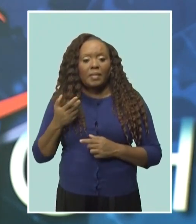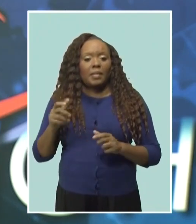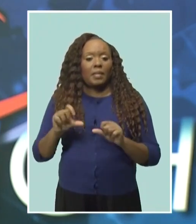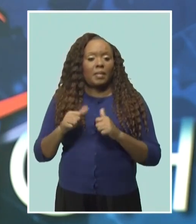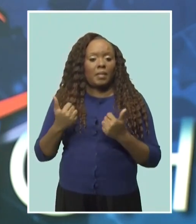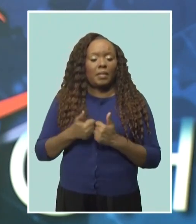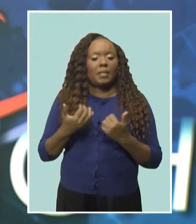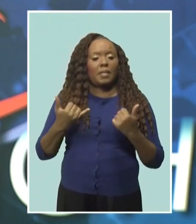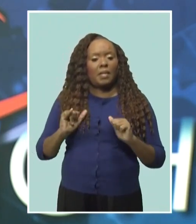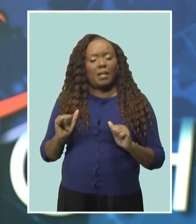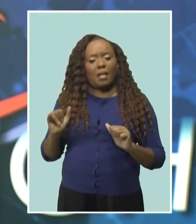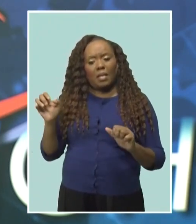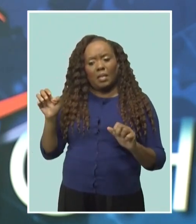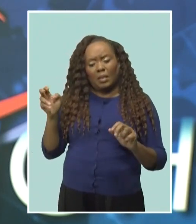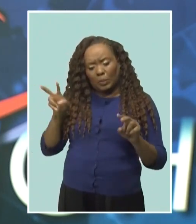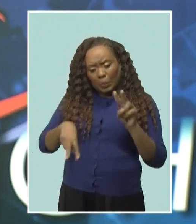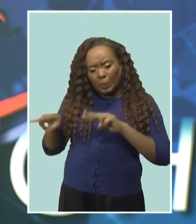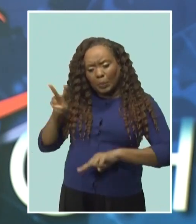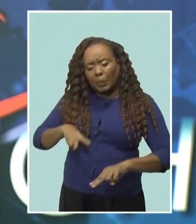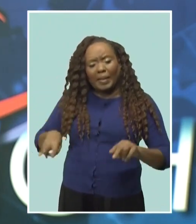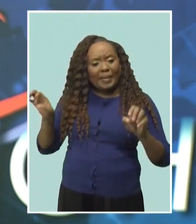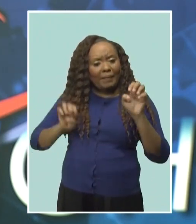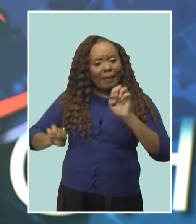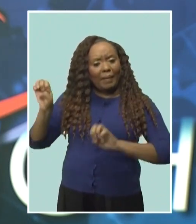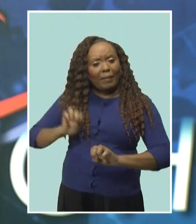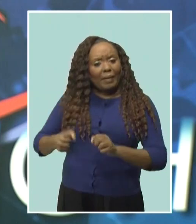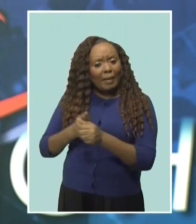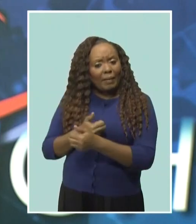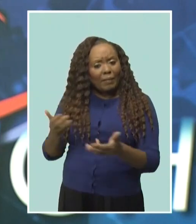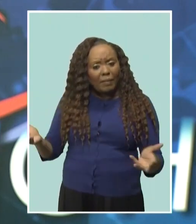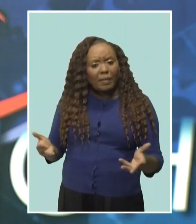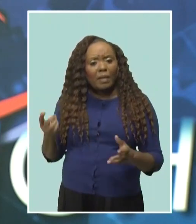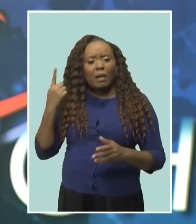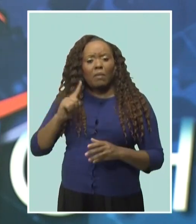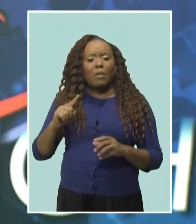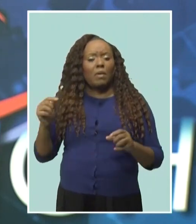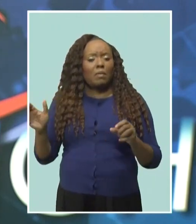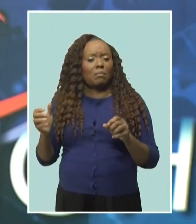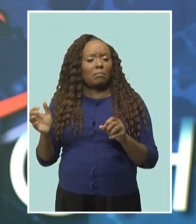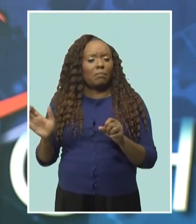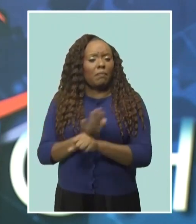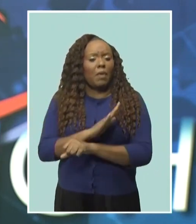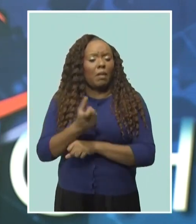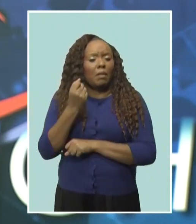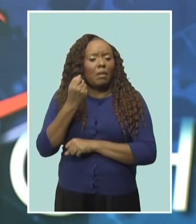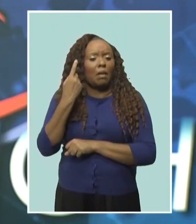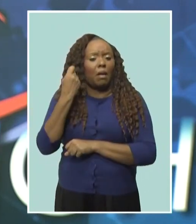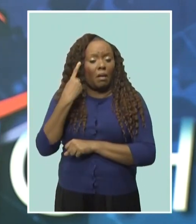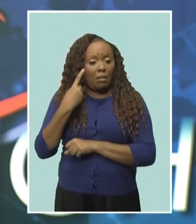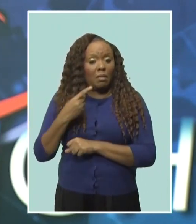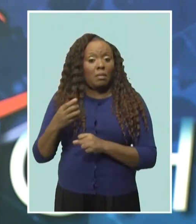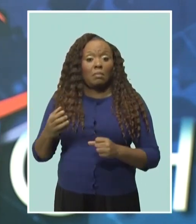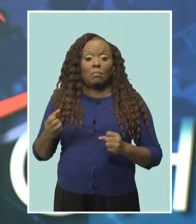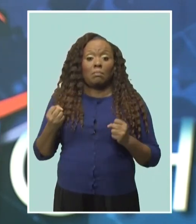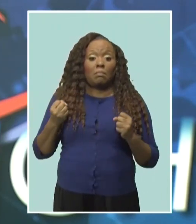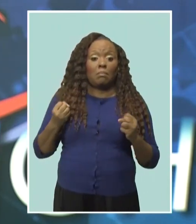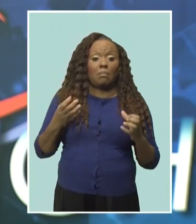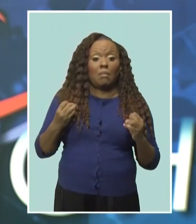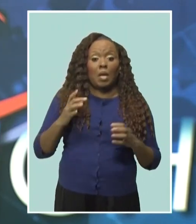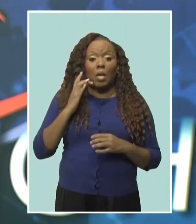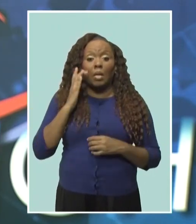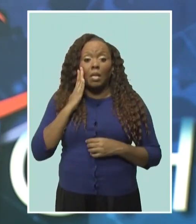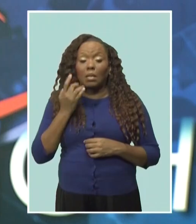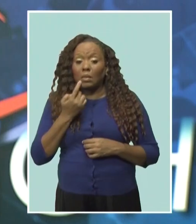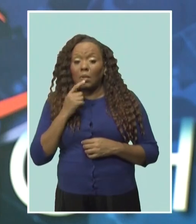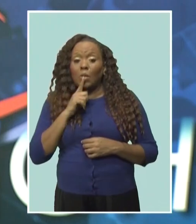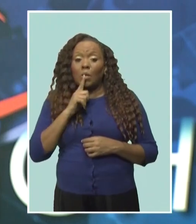the association is still evaluating the data for June to get the full picture, several members are reporting increased overall